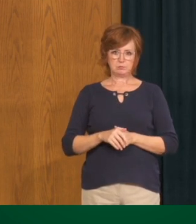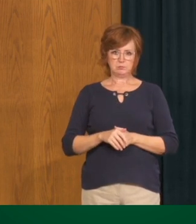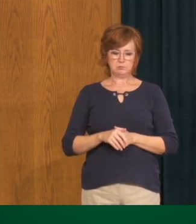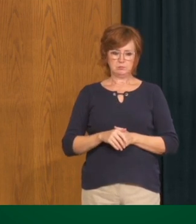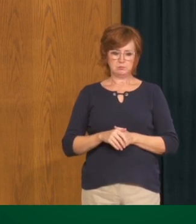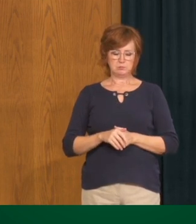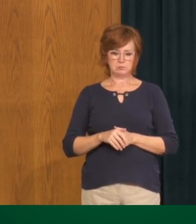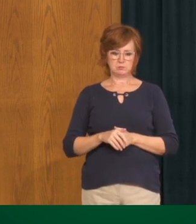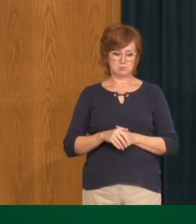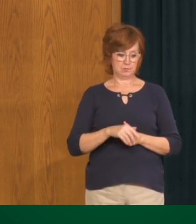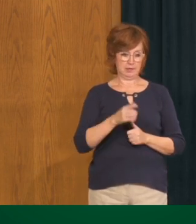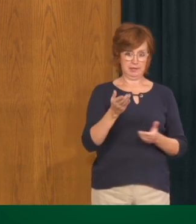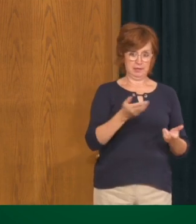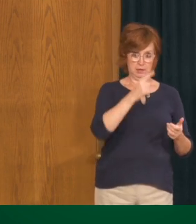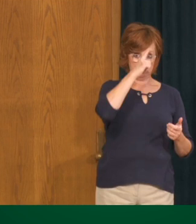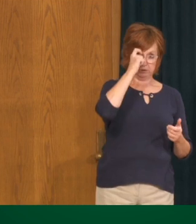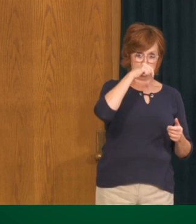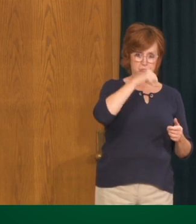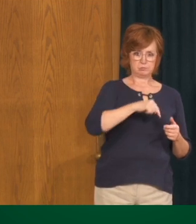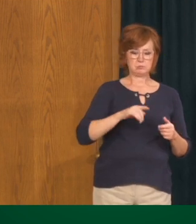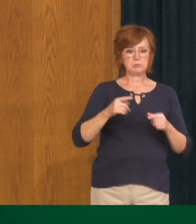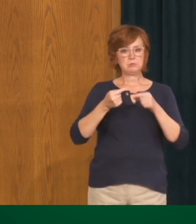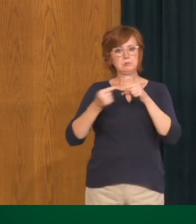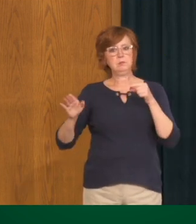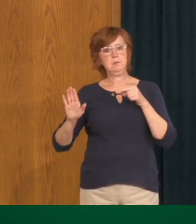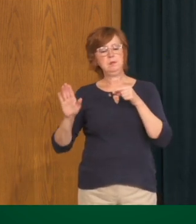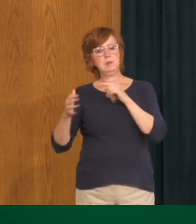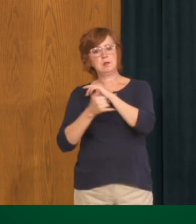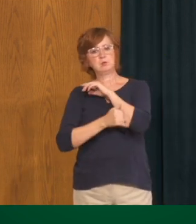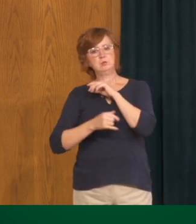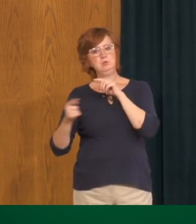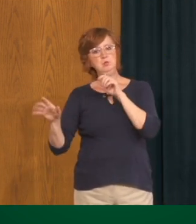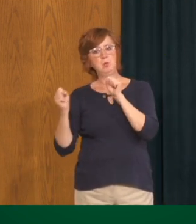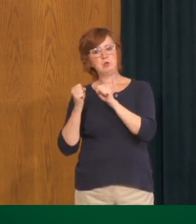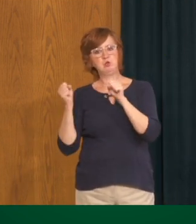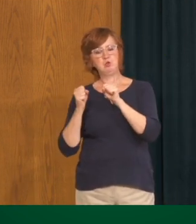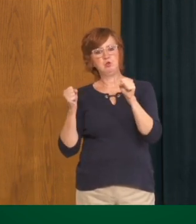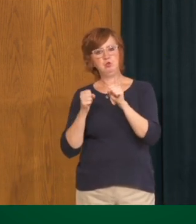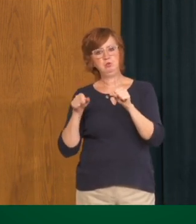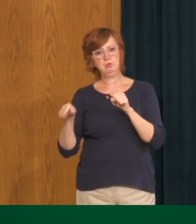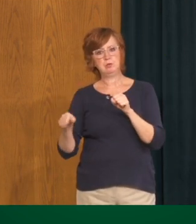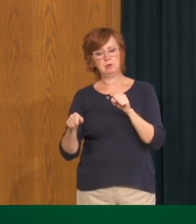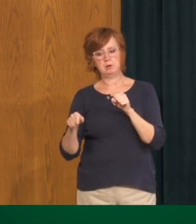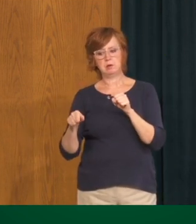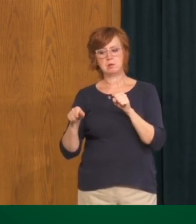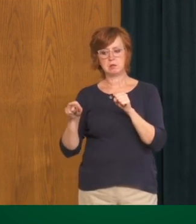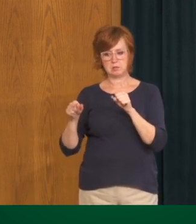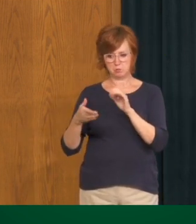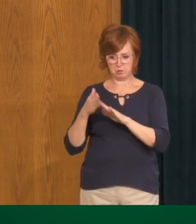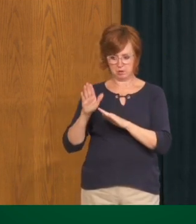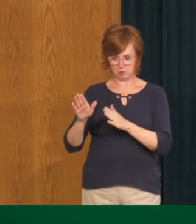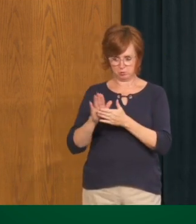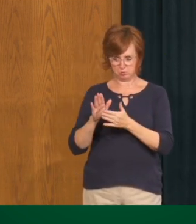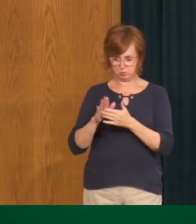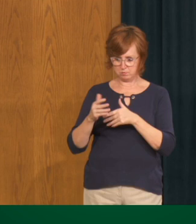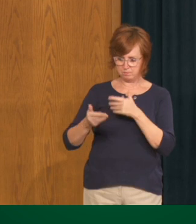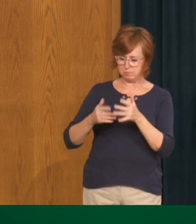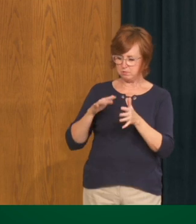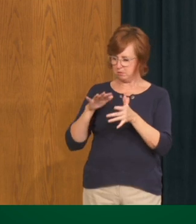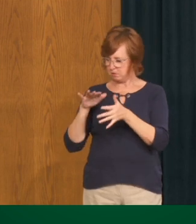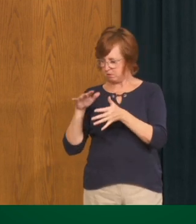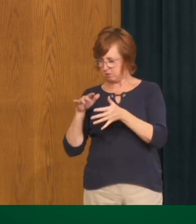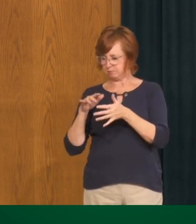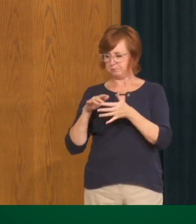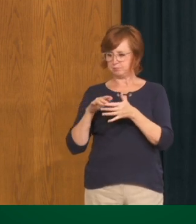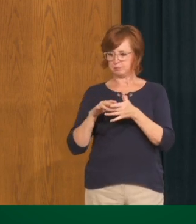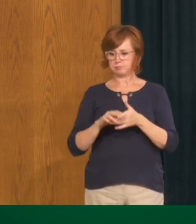which is their winter, and learn from that. And based on that, most provinces, including Saskatchewan, we've developed levels so that you can go from a